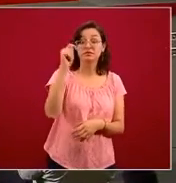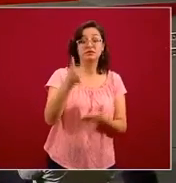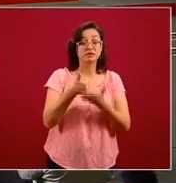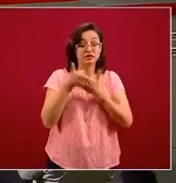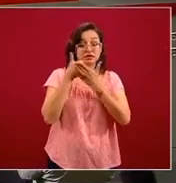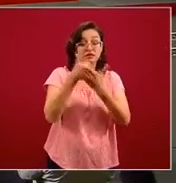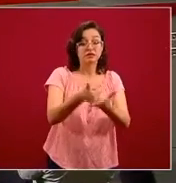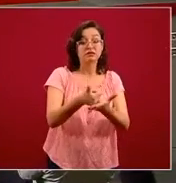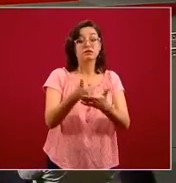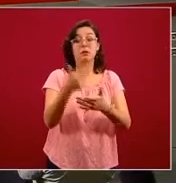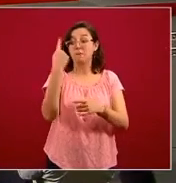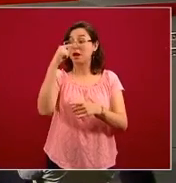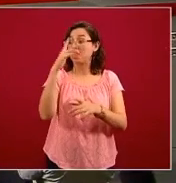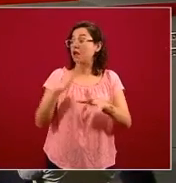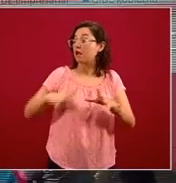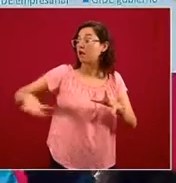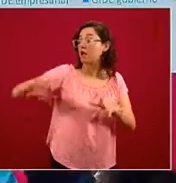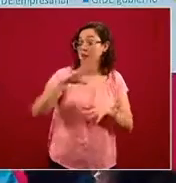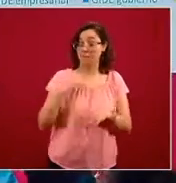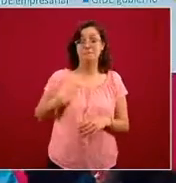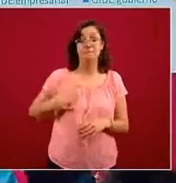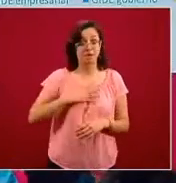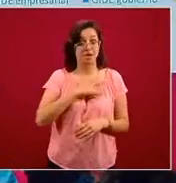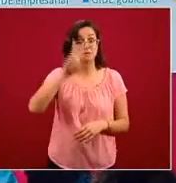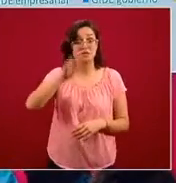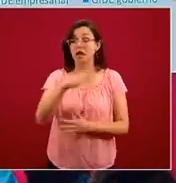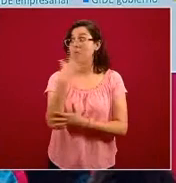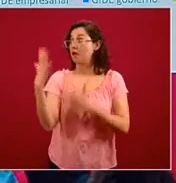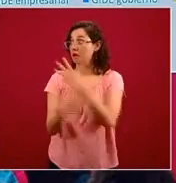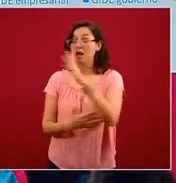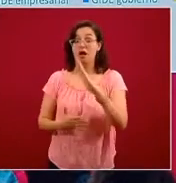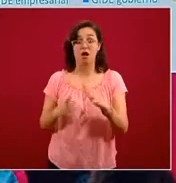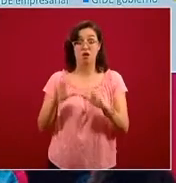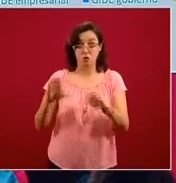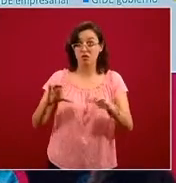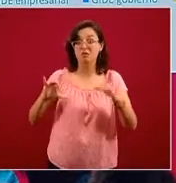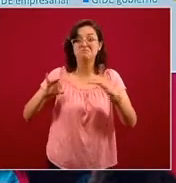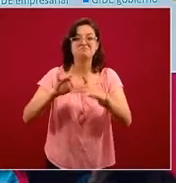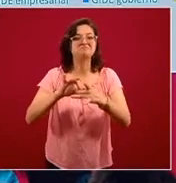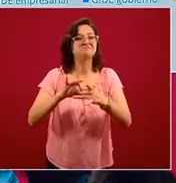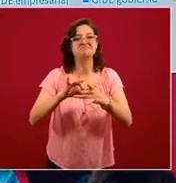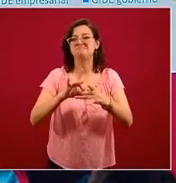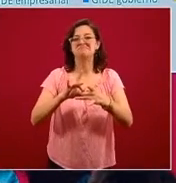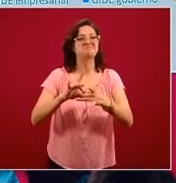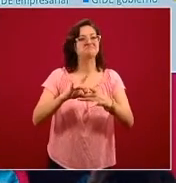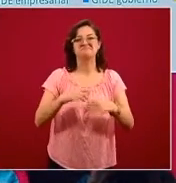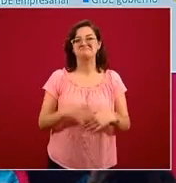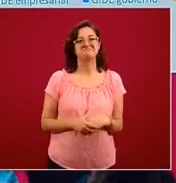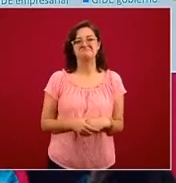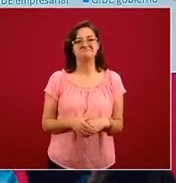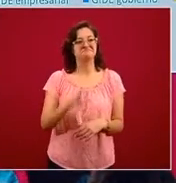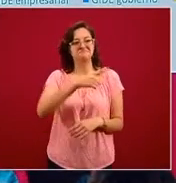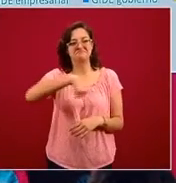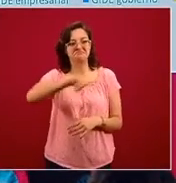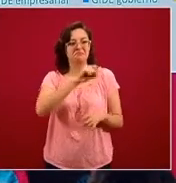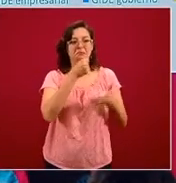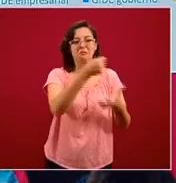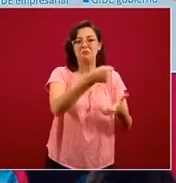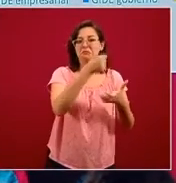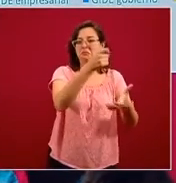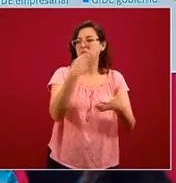that make science and technology a serious commitment along with taking care of the environment.